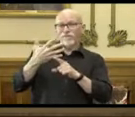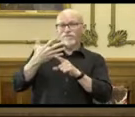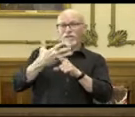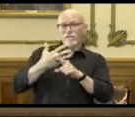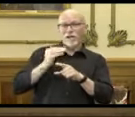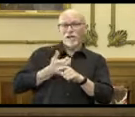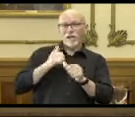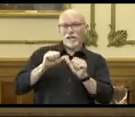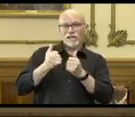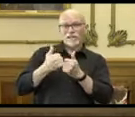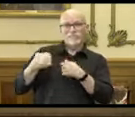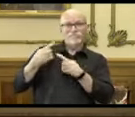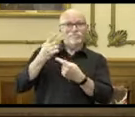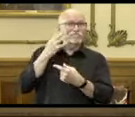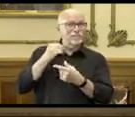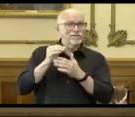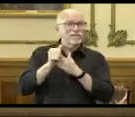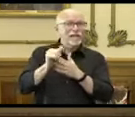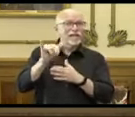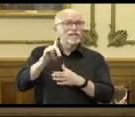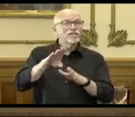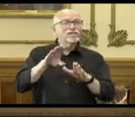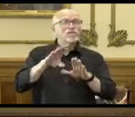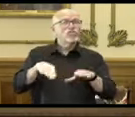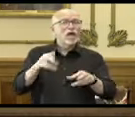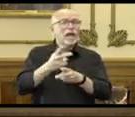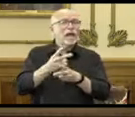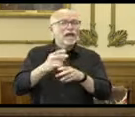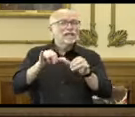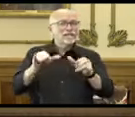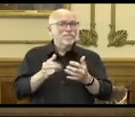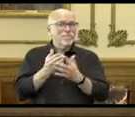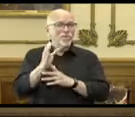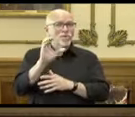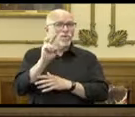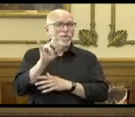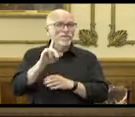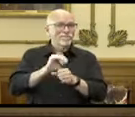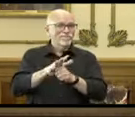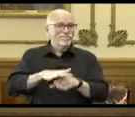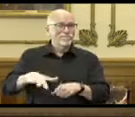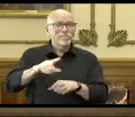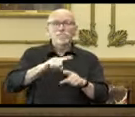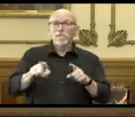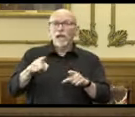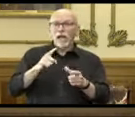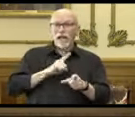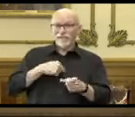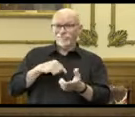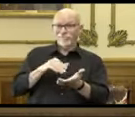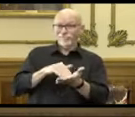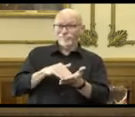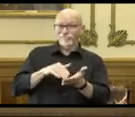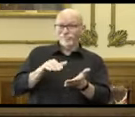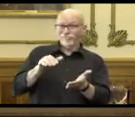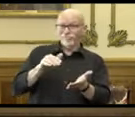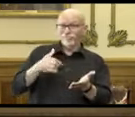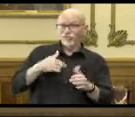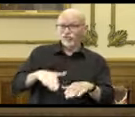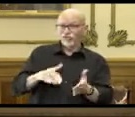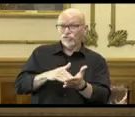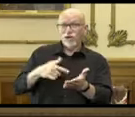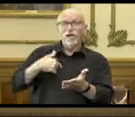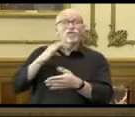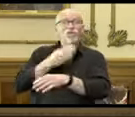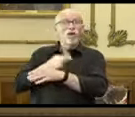our agency's experience guiding Indiana's childcare system through COVID, but more importantly, as a pediatrician, the daughter of educators,